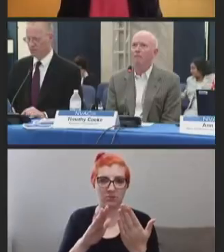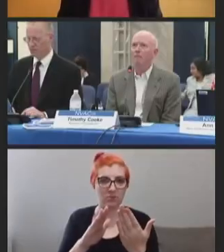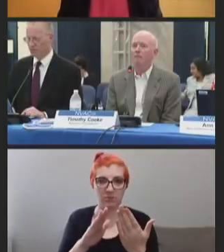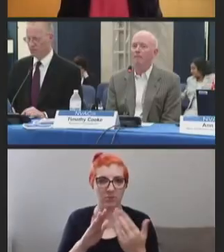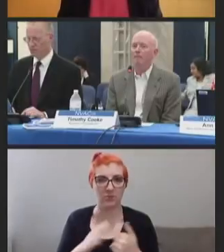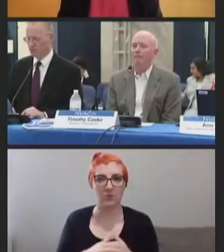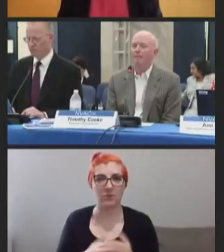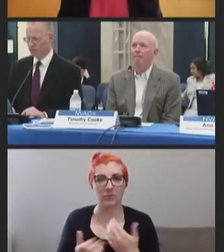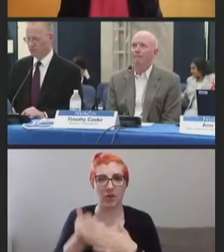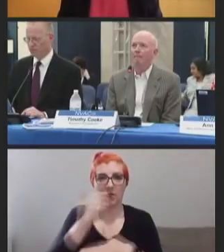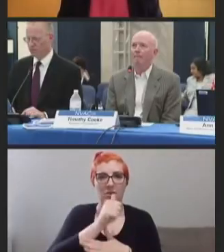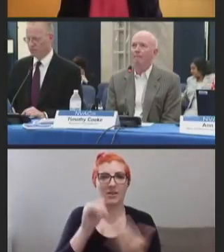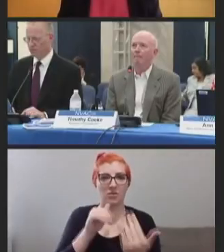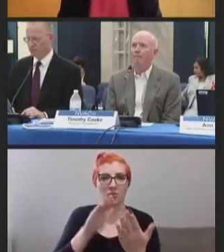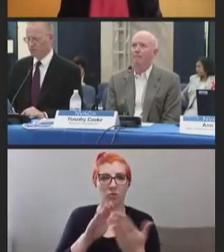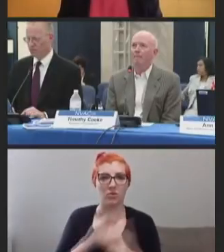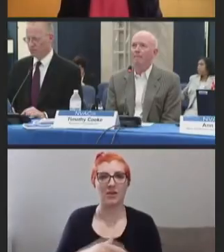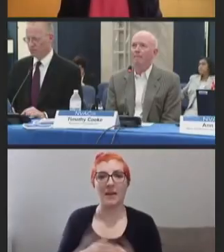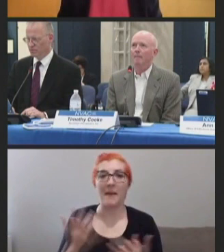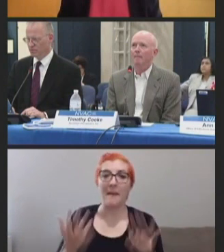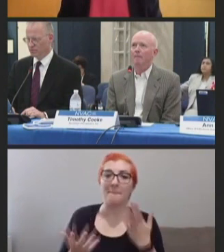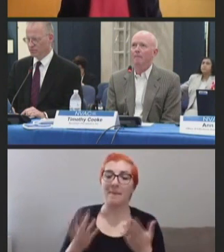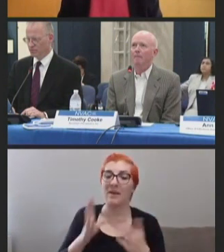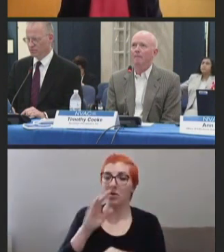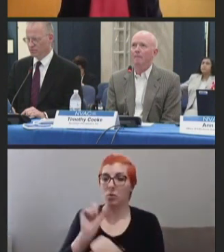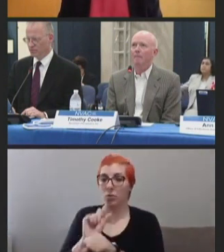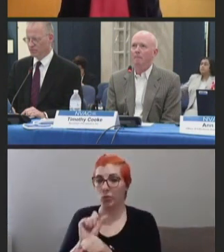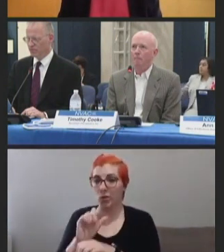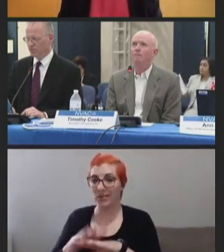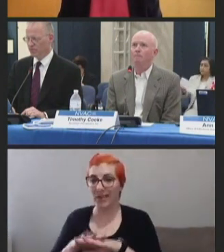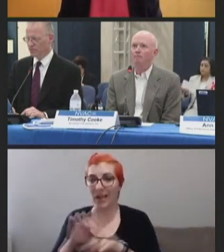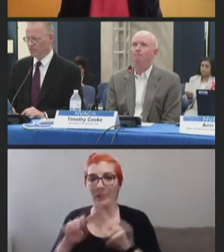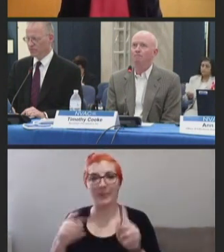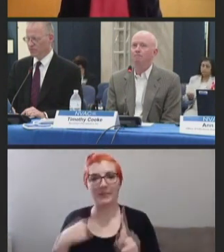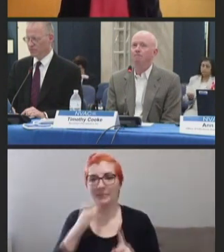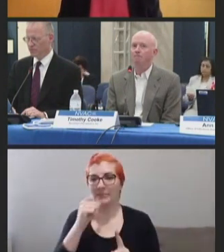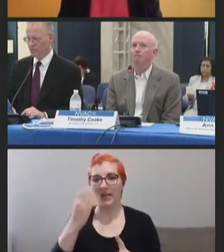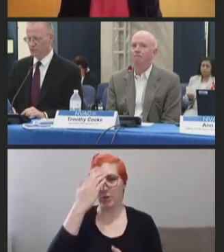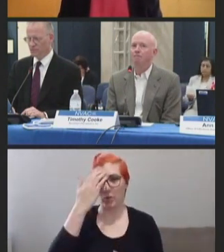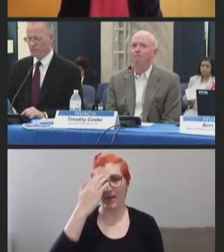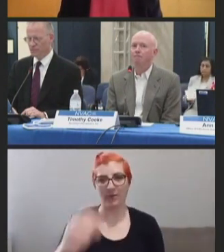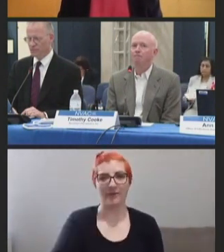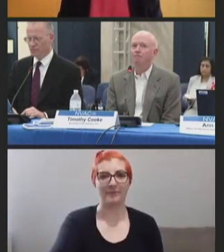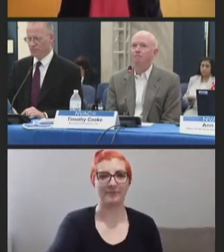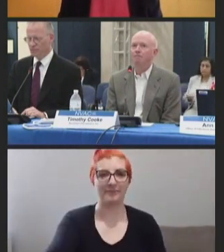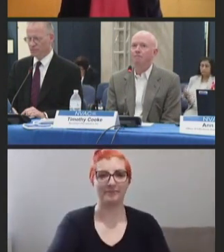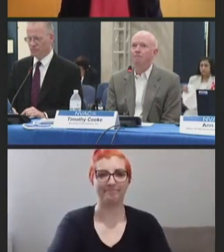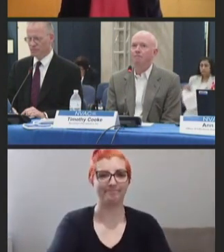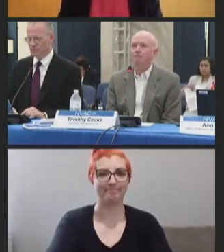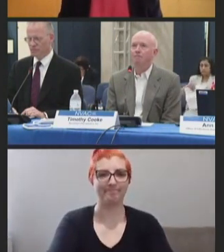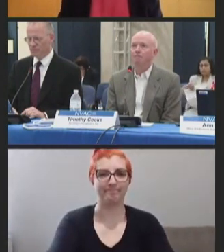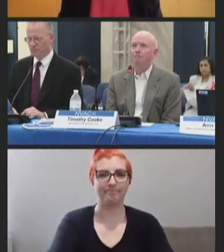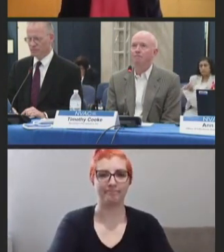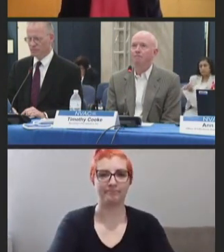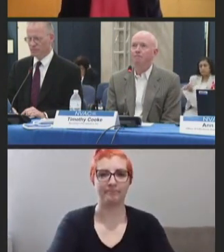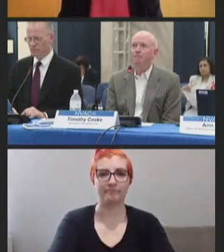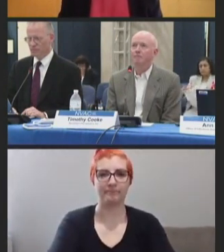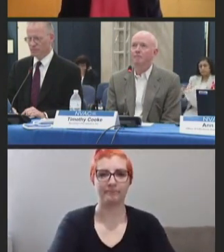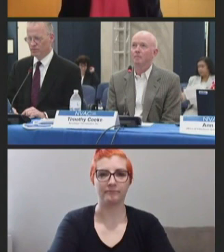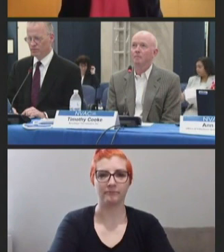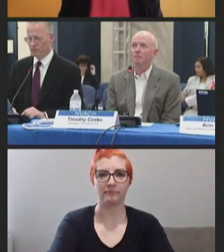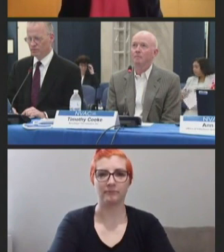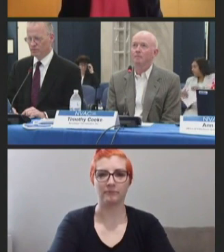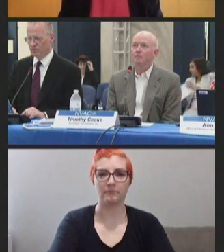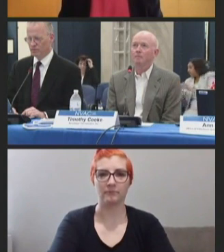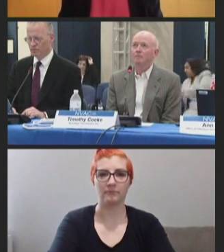maybe there are others, it is being worked on, but not aware of it. Yeah, no, I can maybe jump in here with that, because I